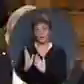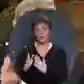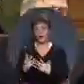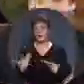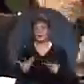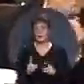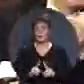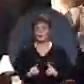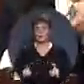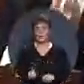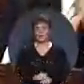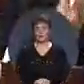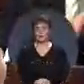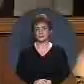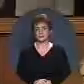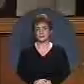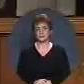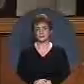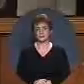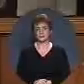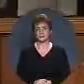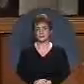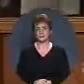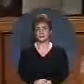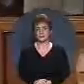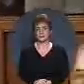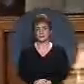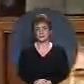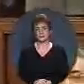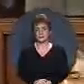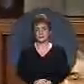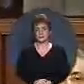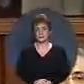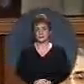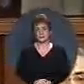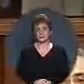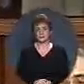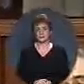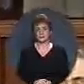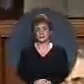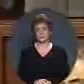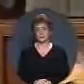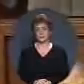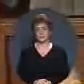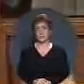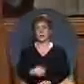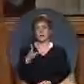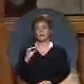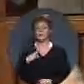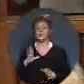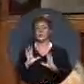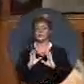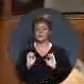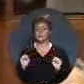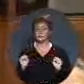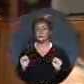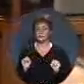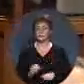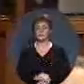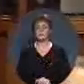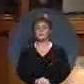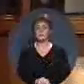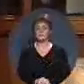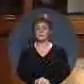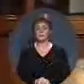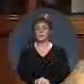The Honourable Member for Nanaimo-Cowichan. Mr. Speaker, 1 year ago, the NDP member from